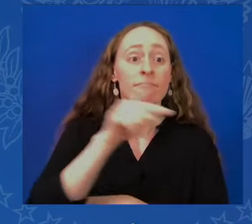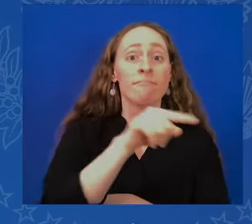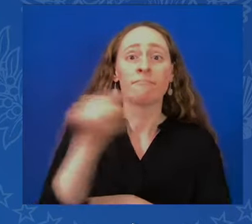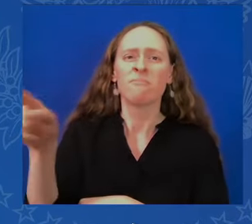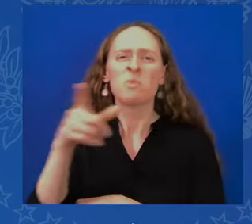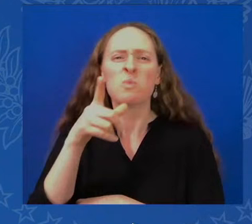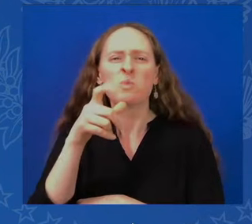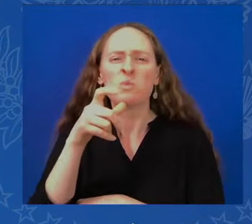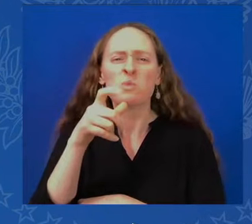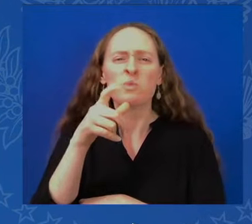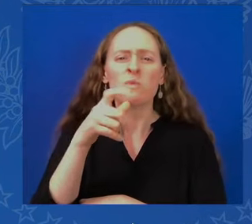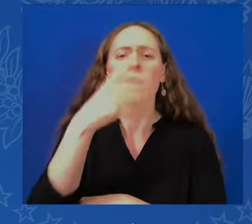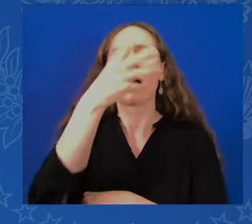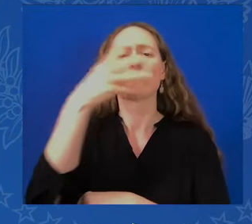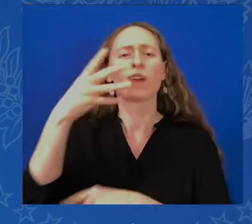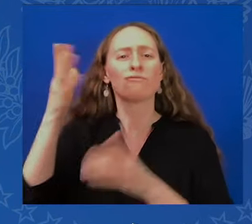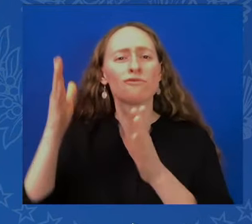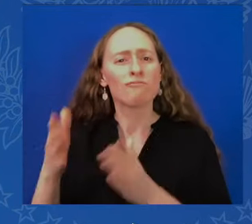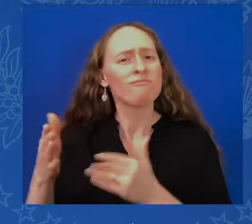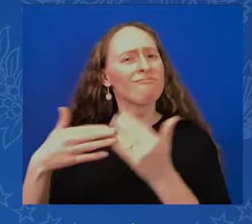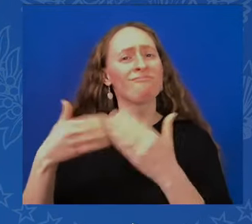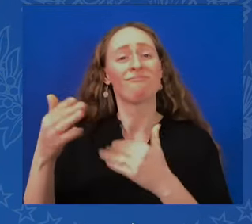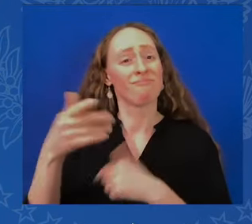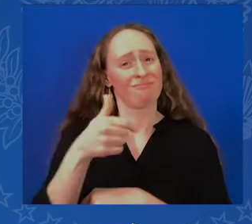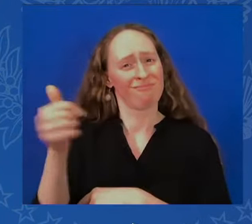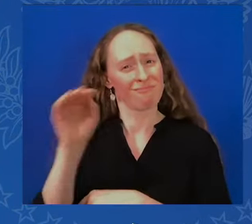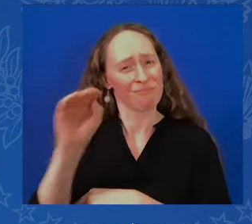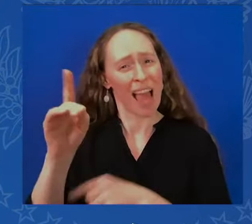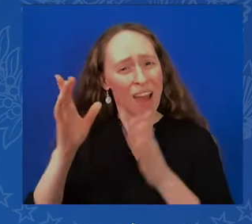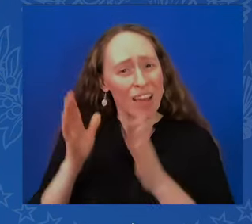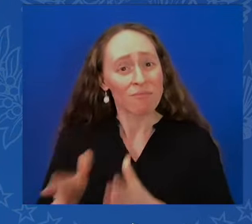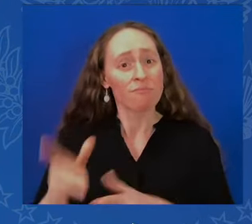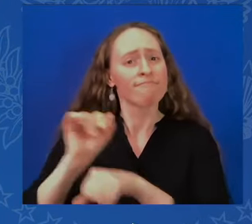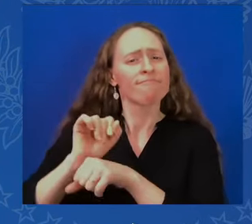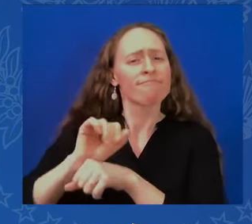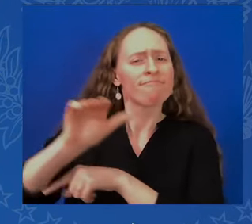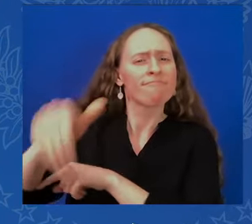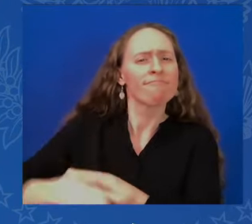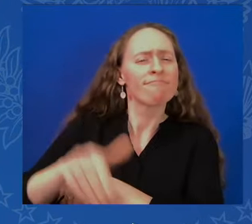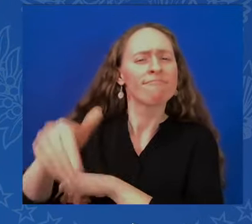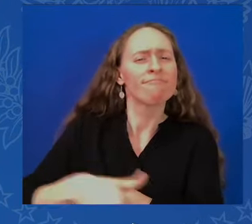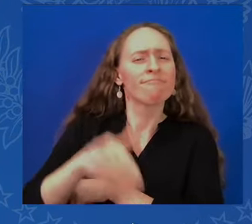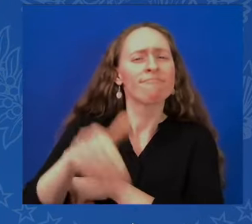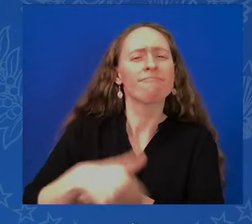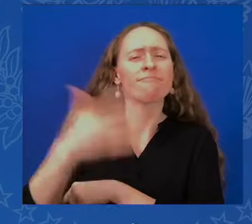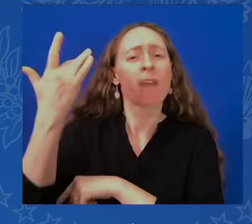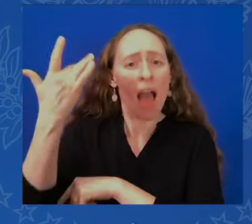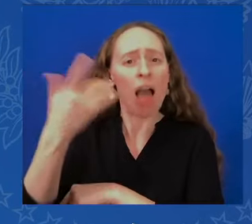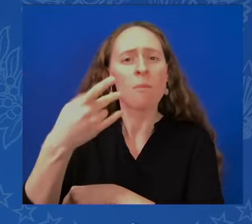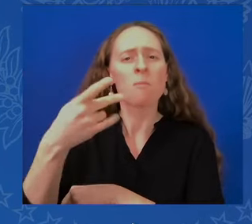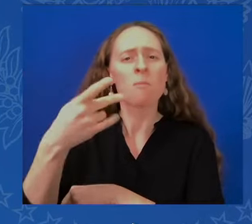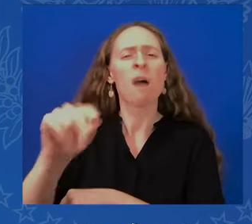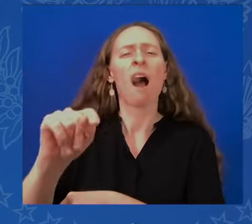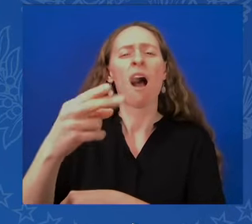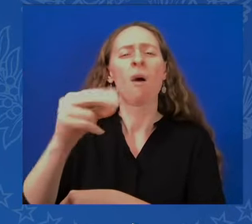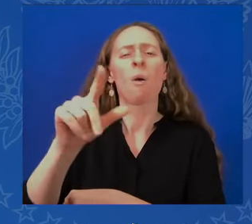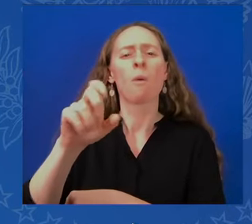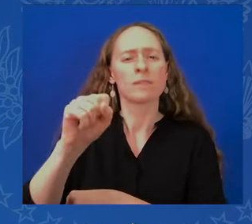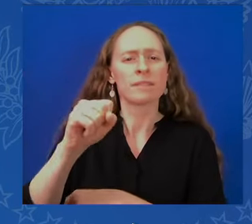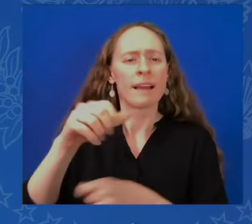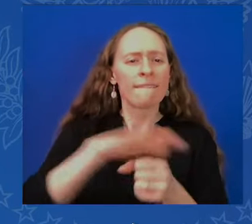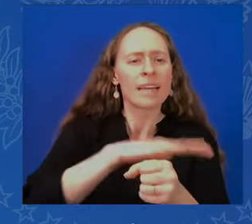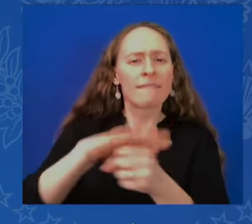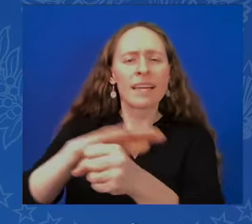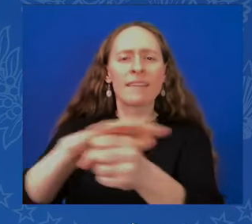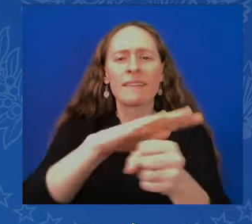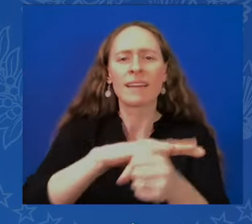shift fixing potholes, they were on a break when the ship struck. Just seconds before, one of the men named Carlos, who